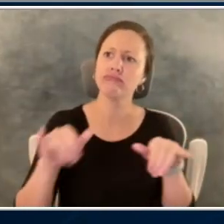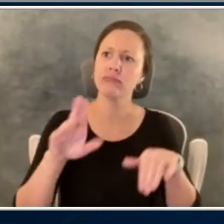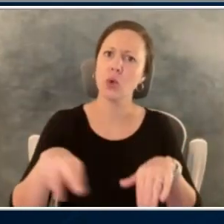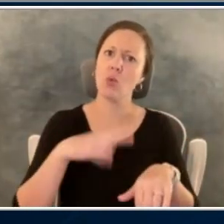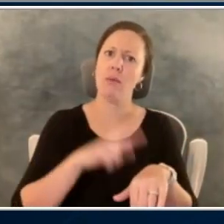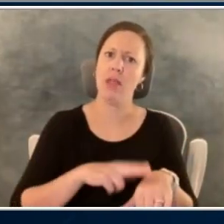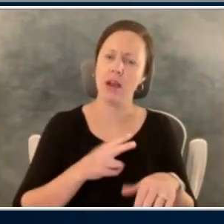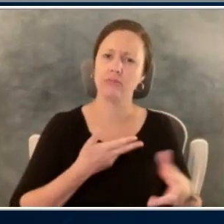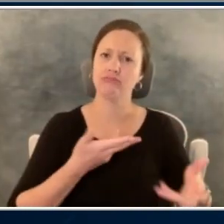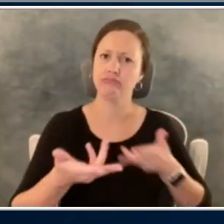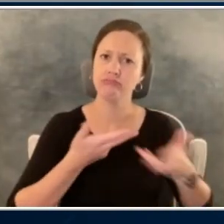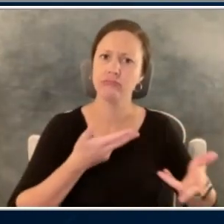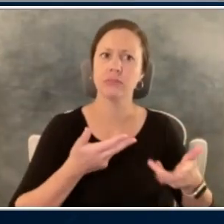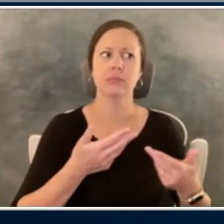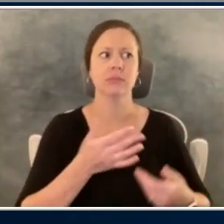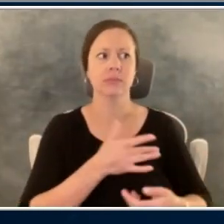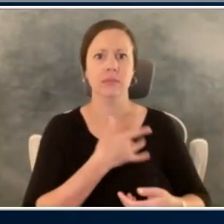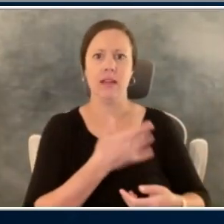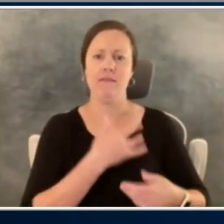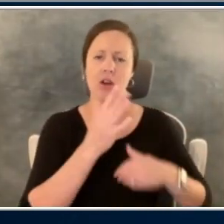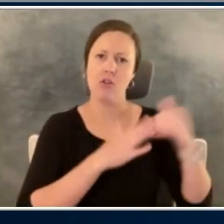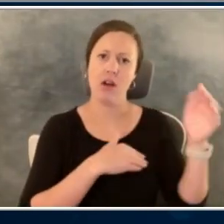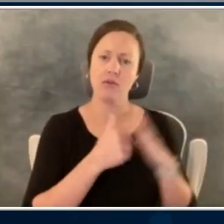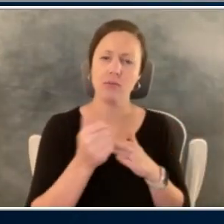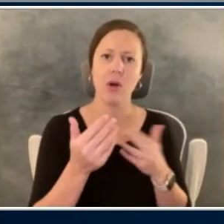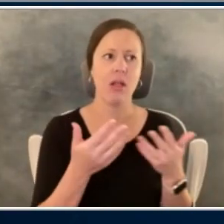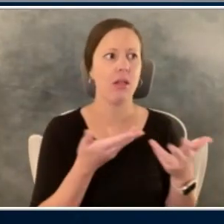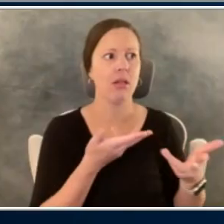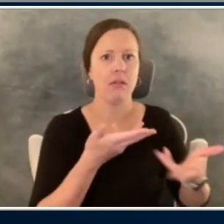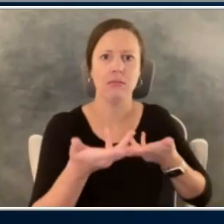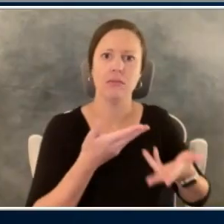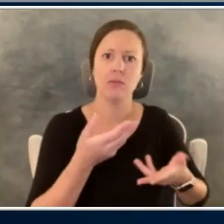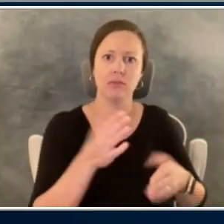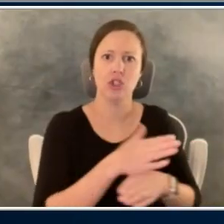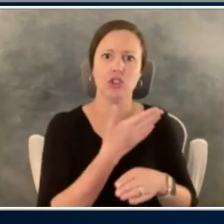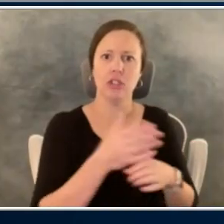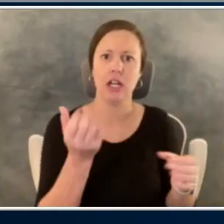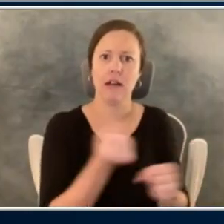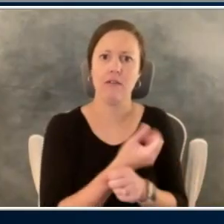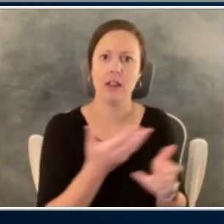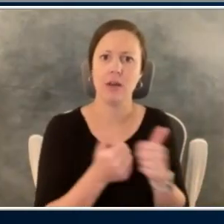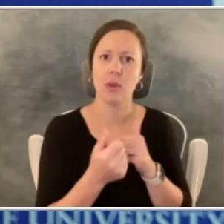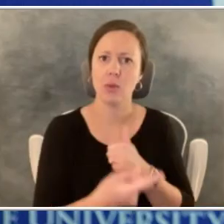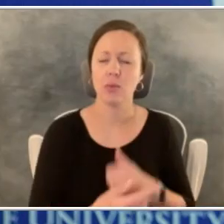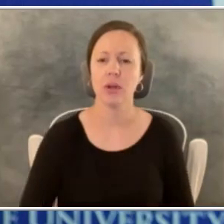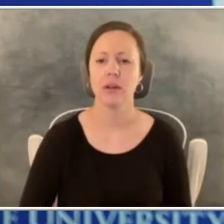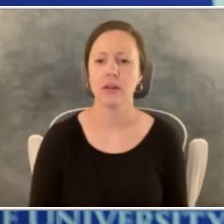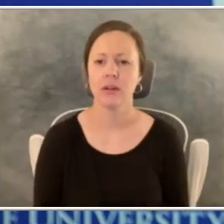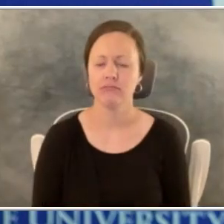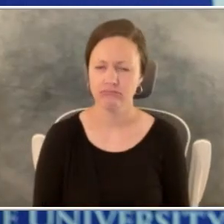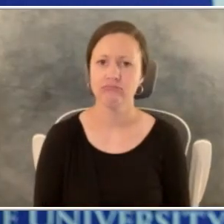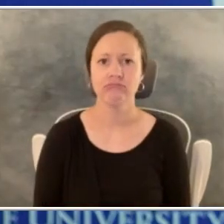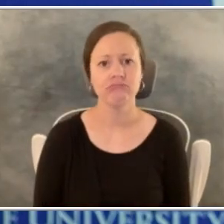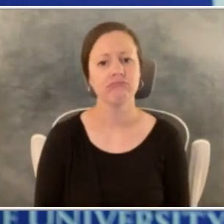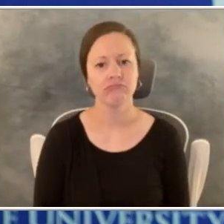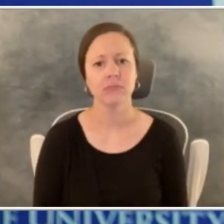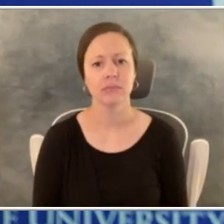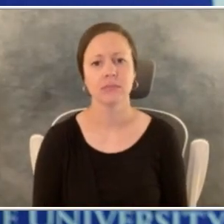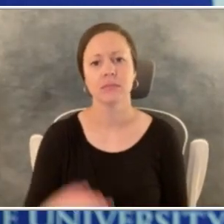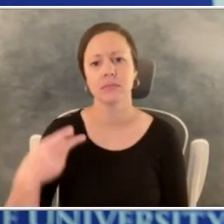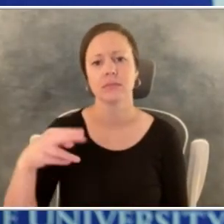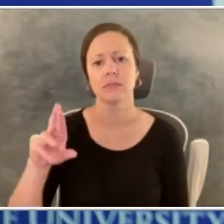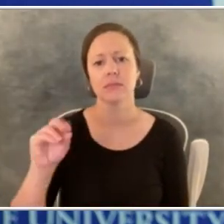that patients are feeling comfortable in sharing everything with you? Yeah, of course. So prostate